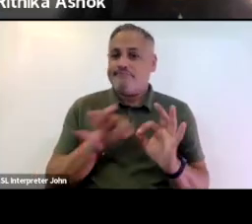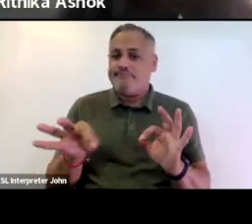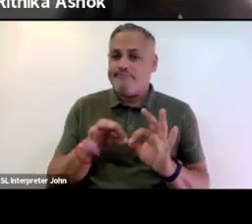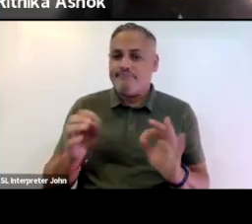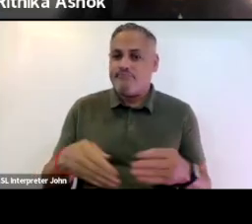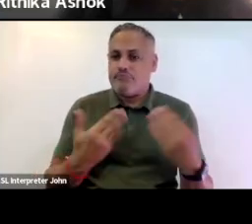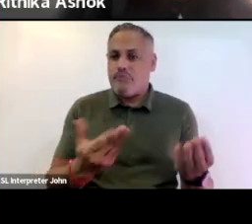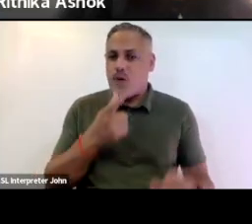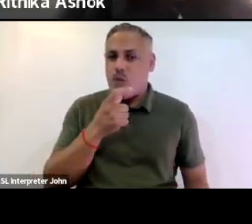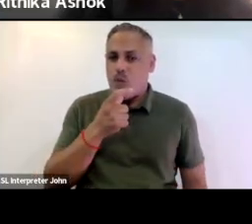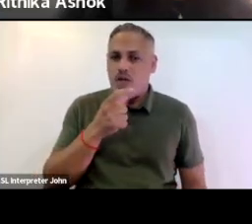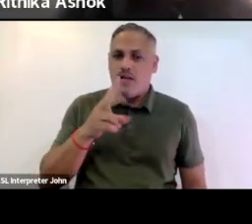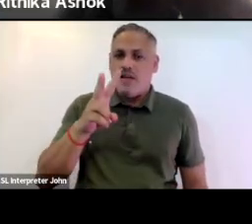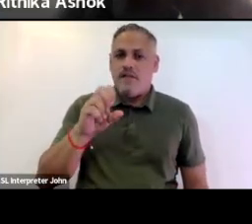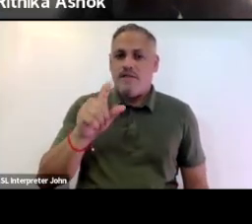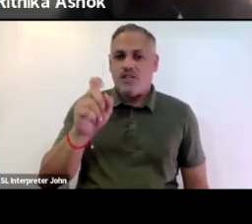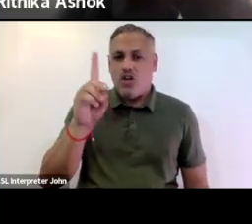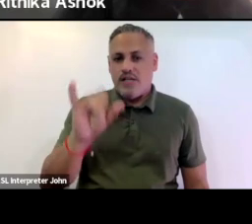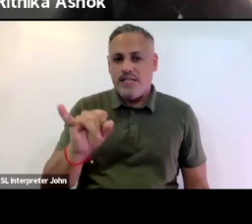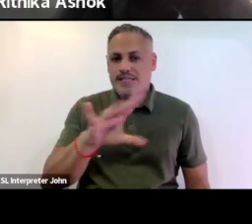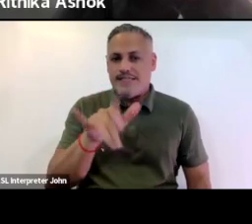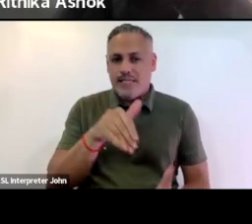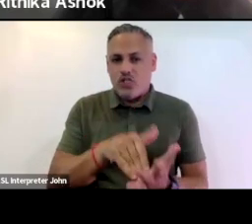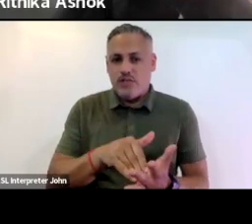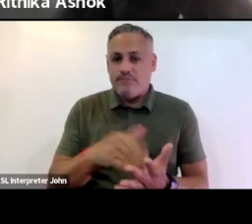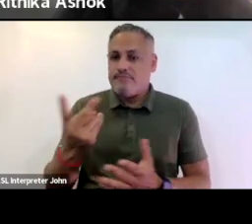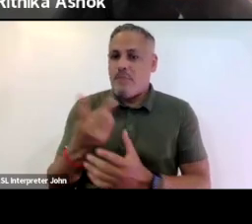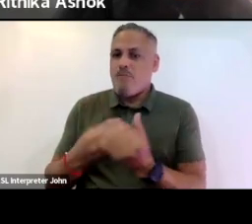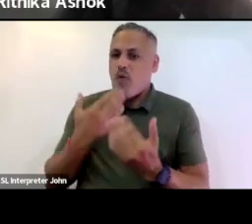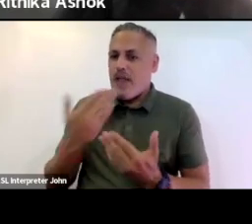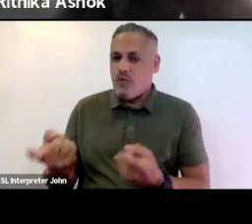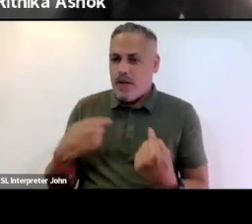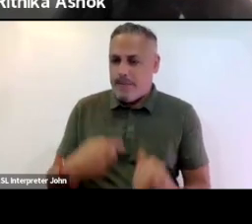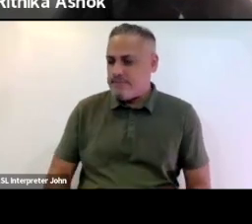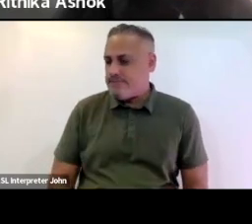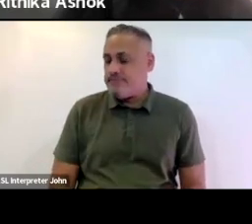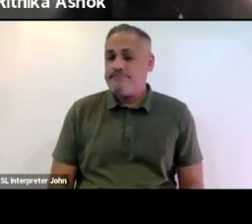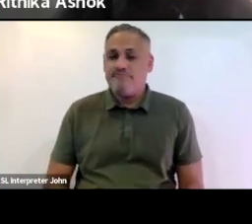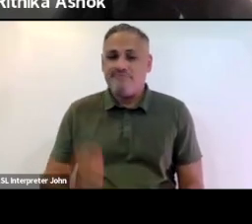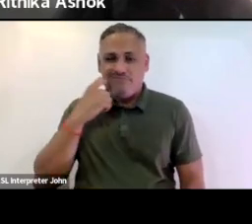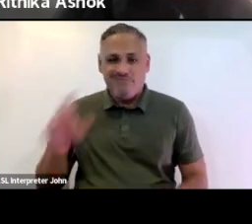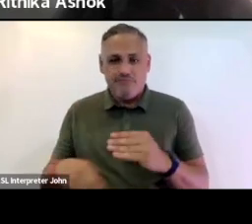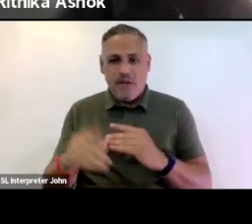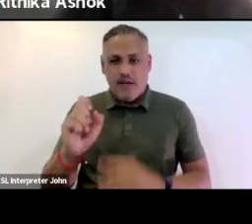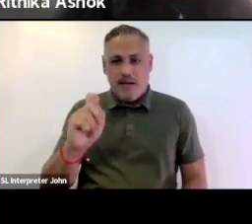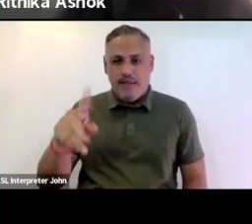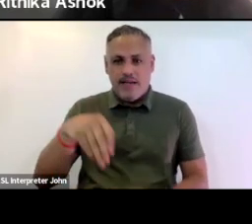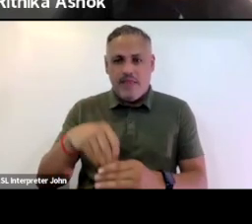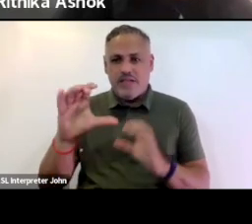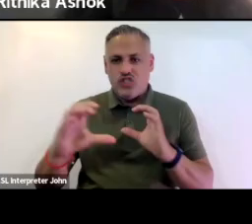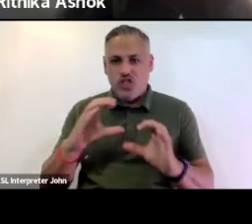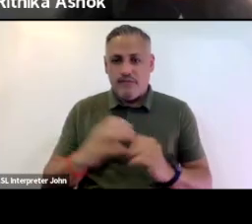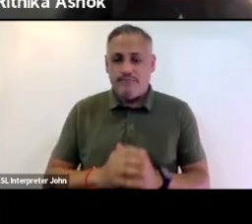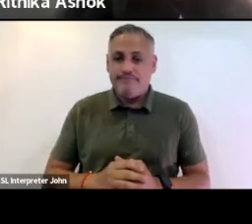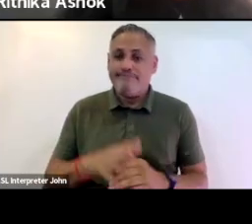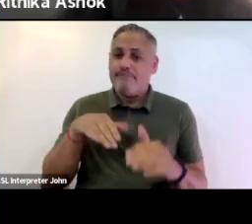being provided by the Viscardi Center. Thank you both for being here. We've just added a link in the chat. That's